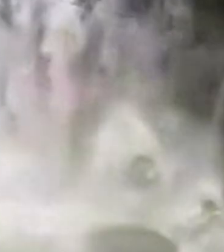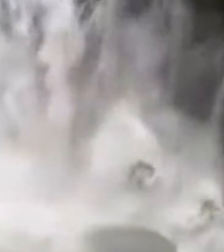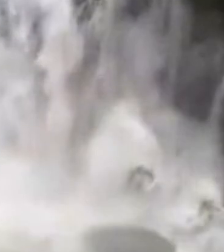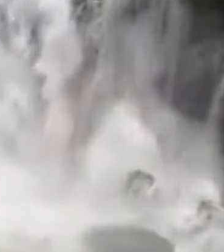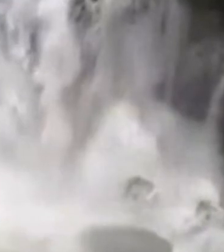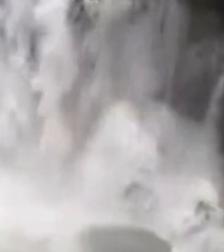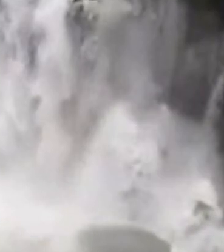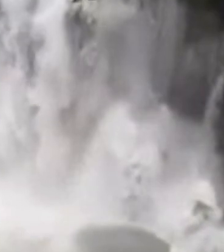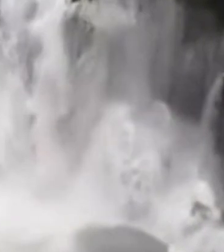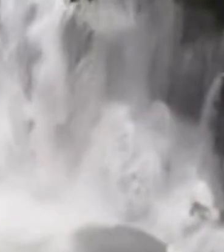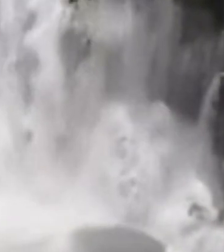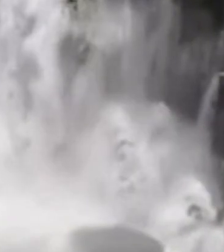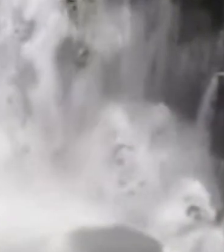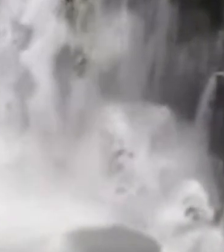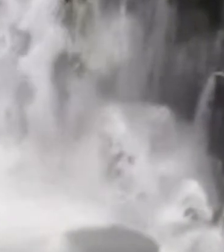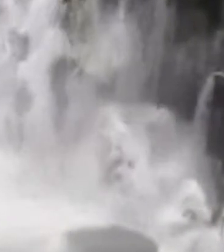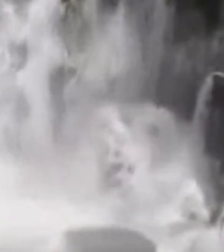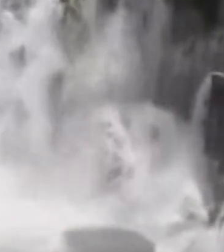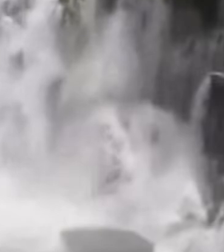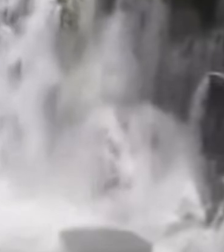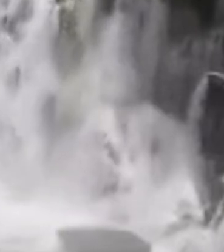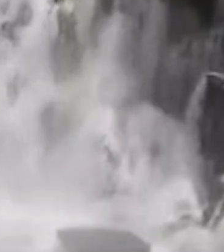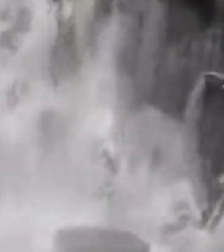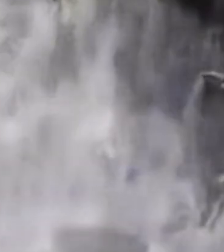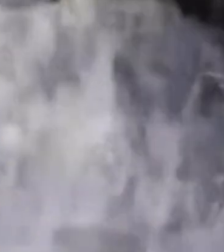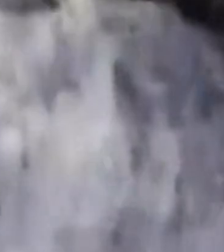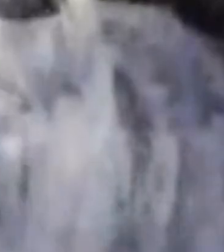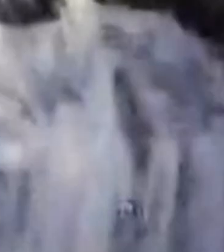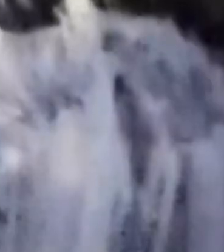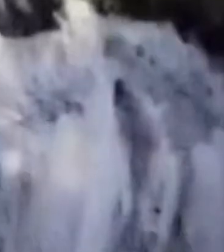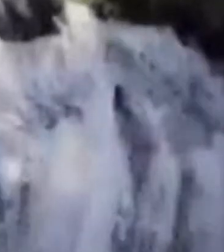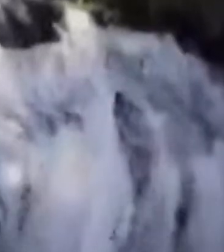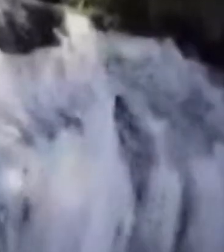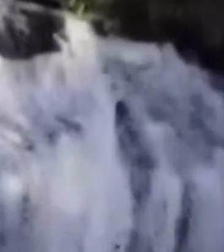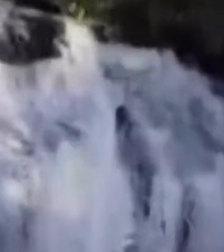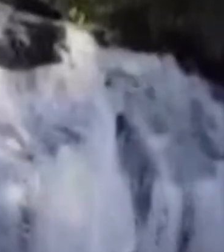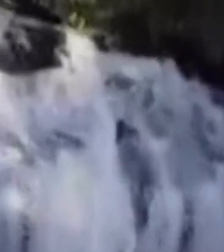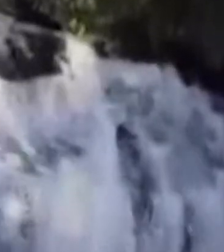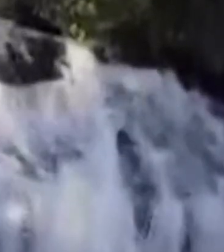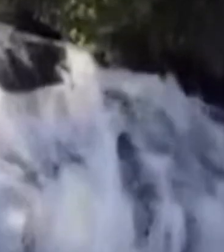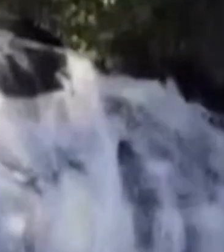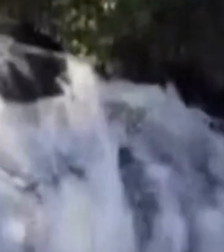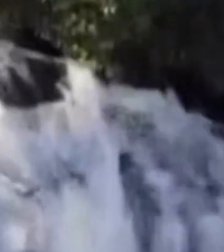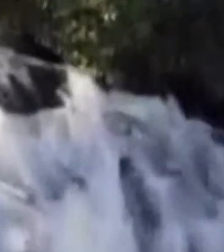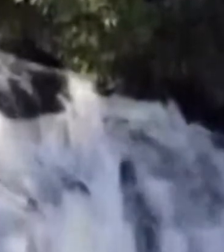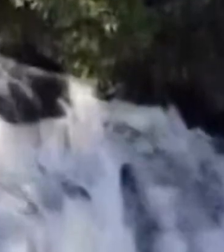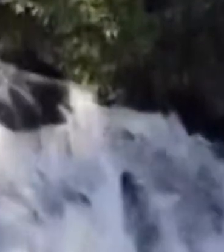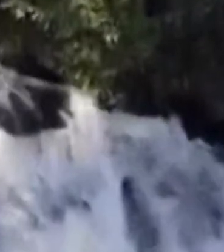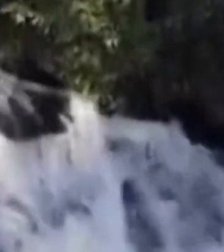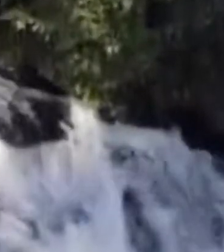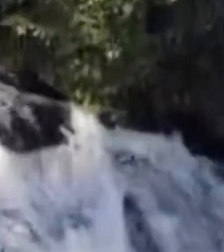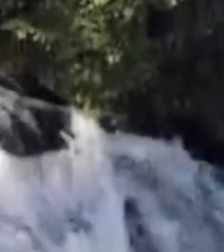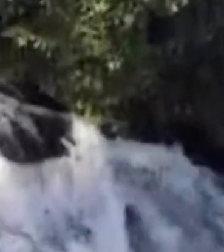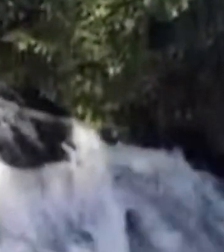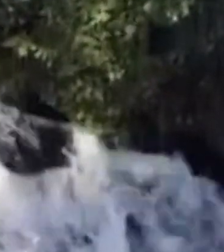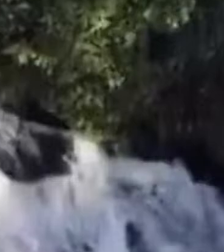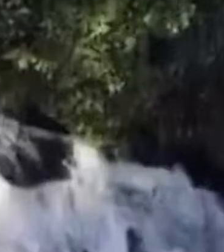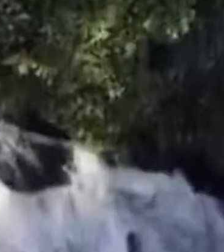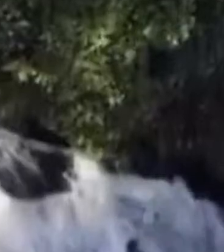land, beauty all around, there is no other, love like